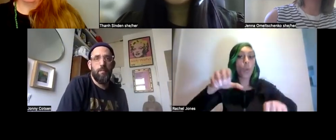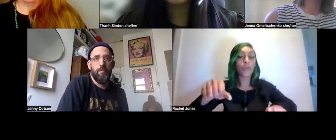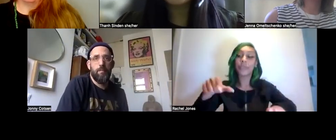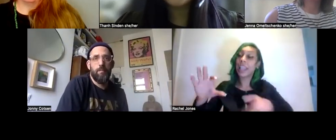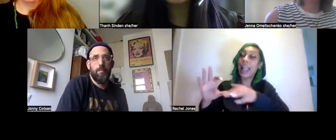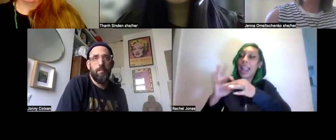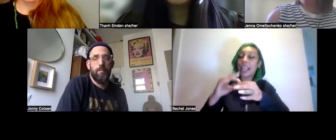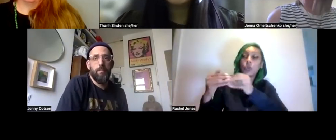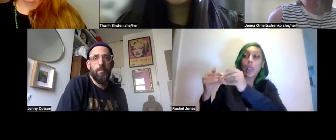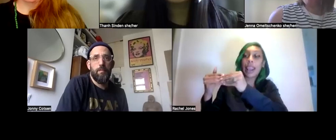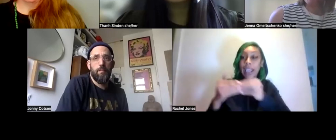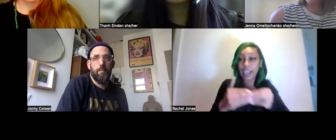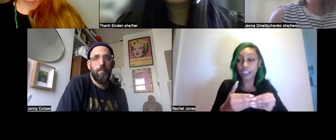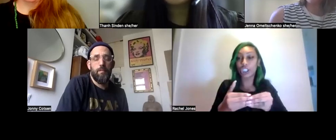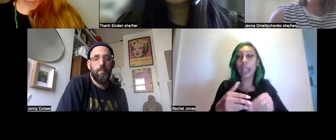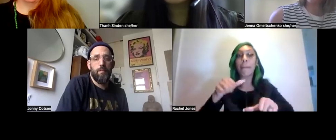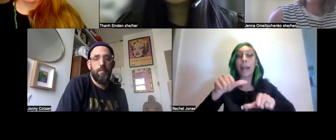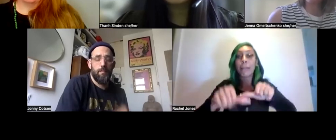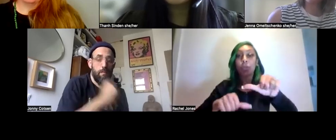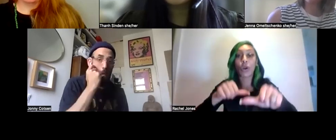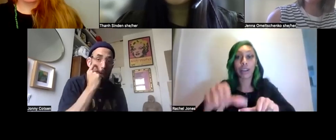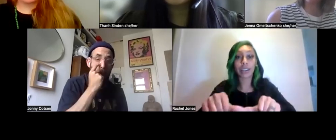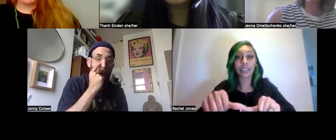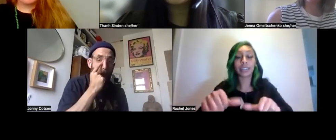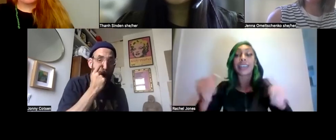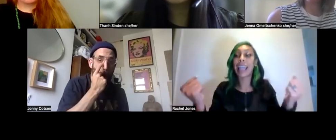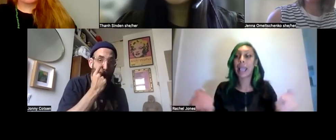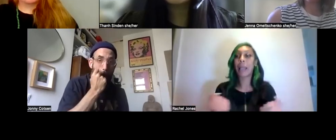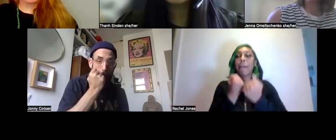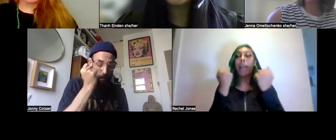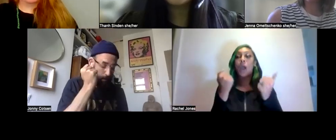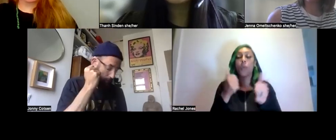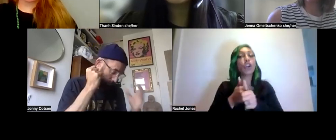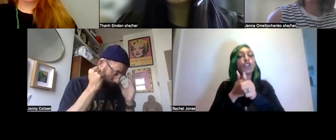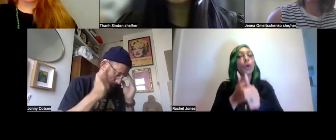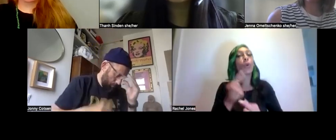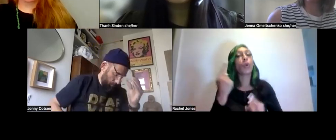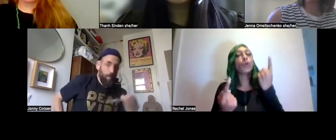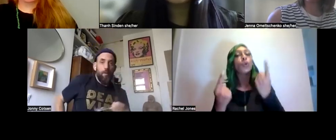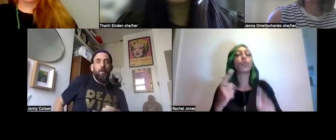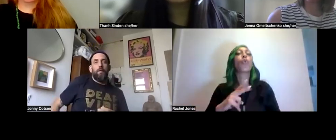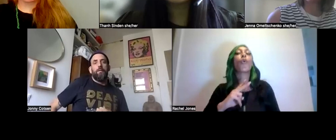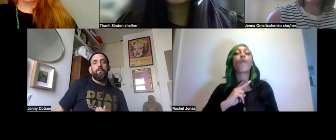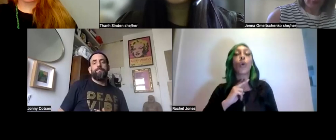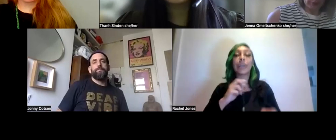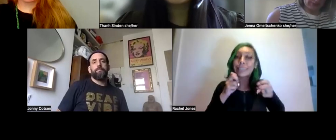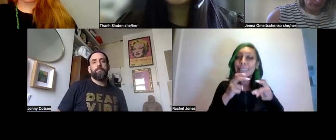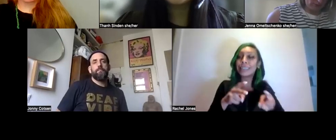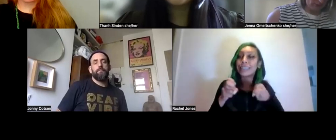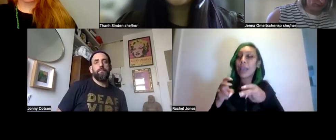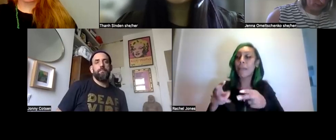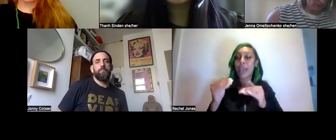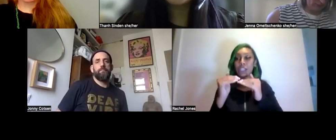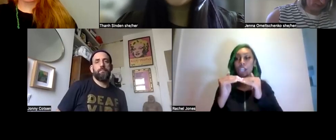leadership and progress, and also empowering and supporting each other to voice systemic